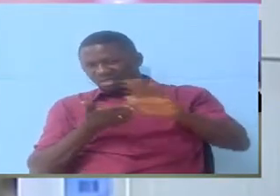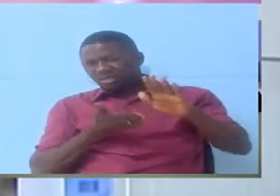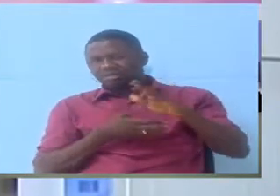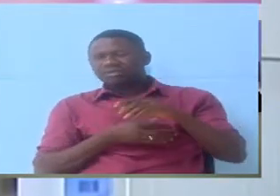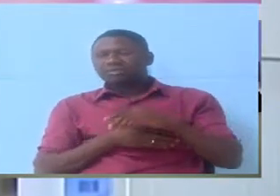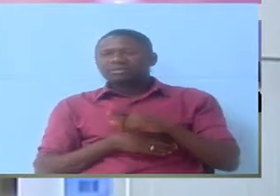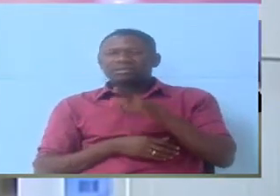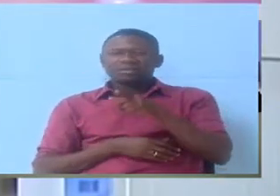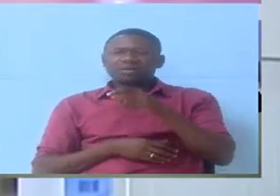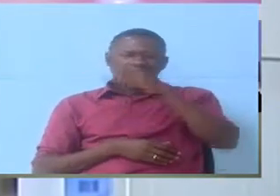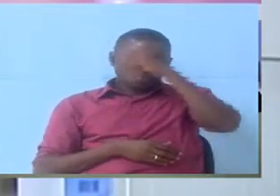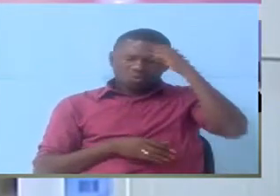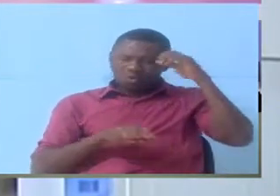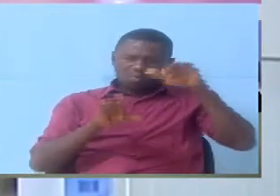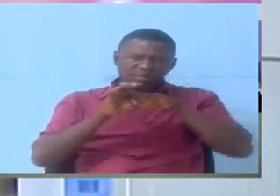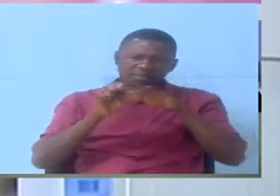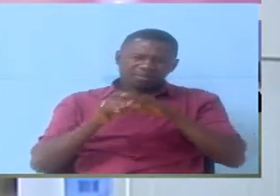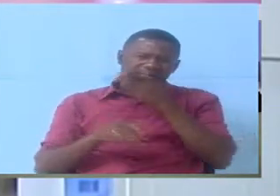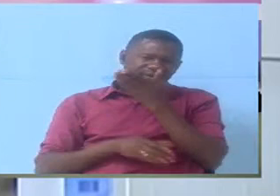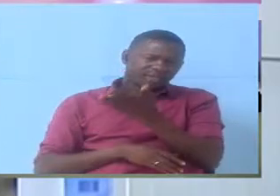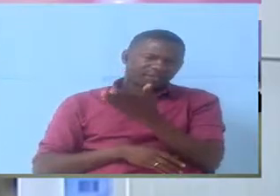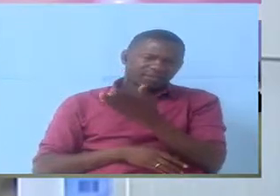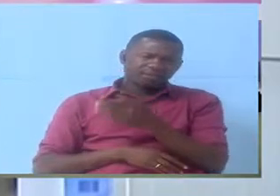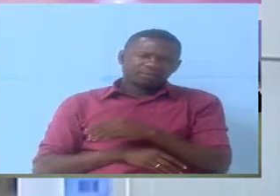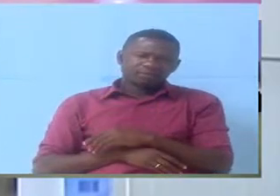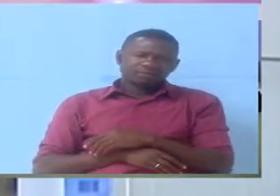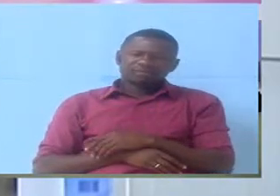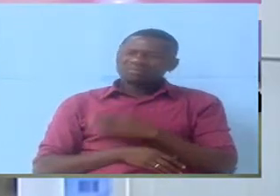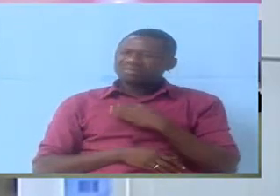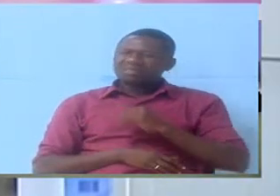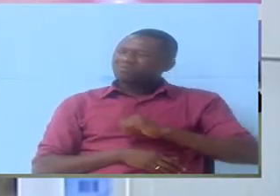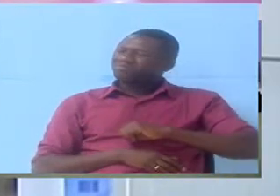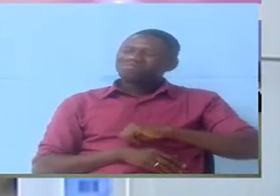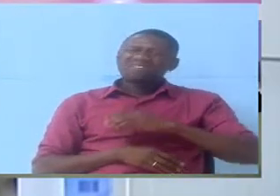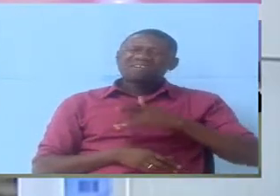the officers were emotional.